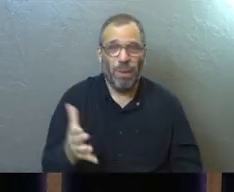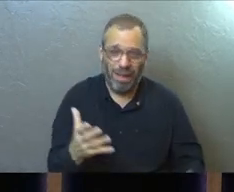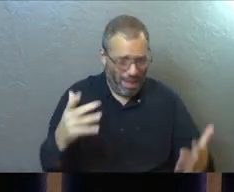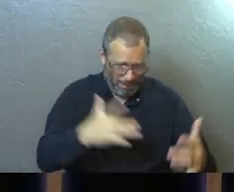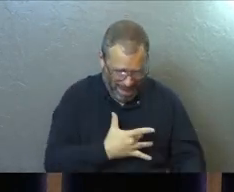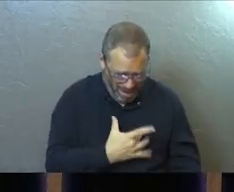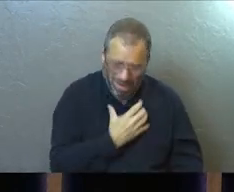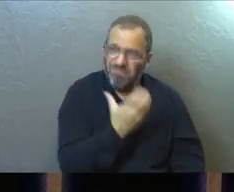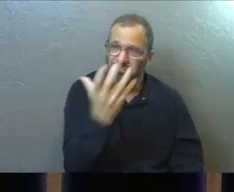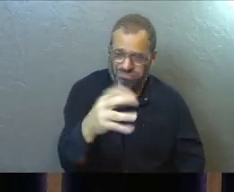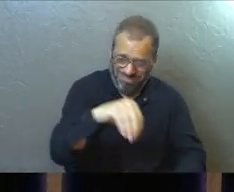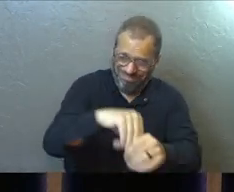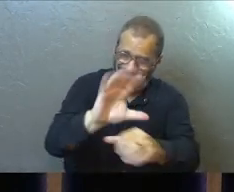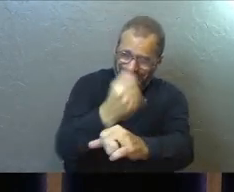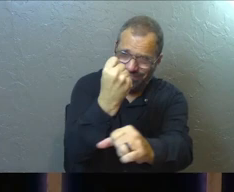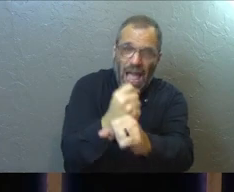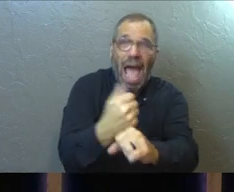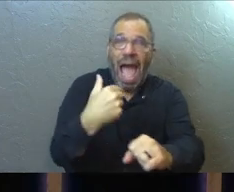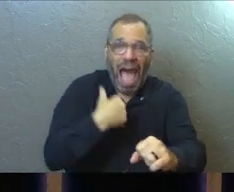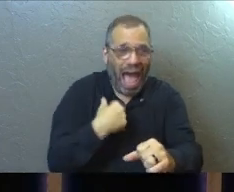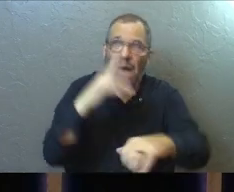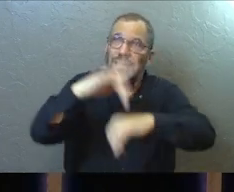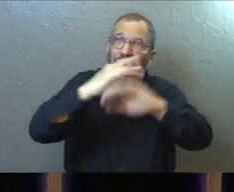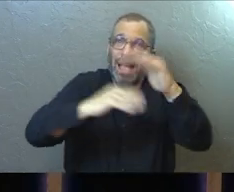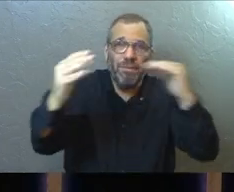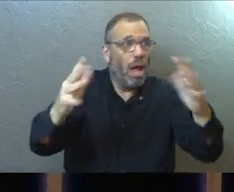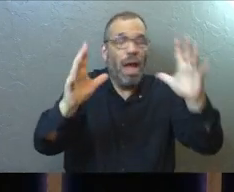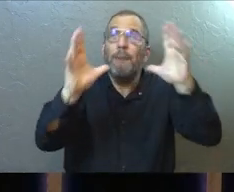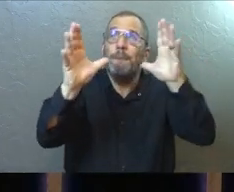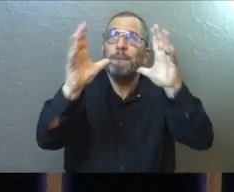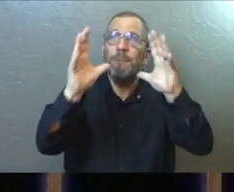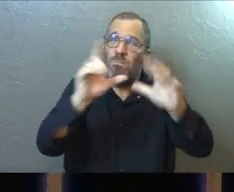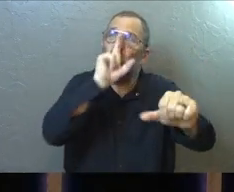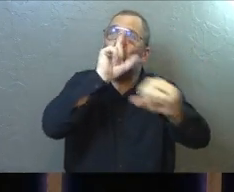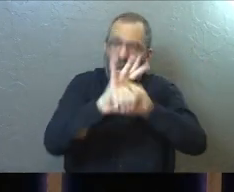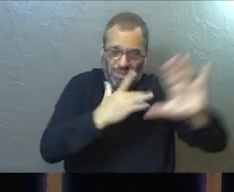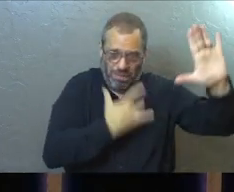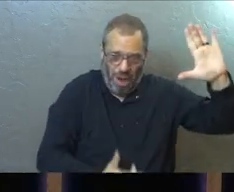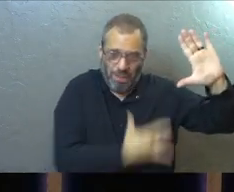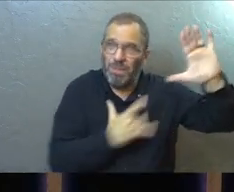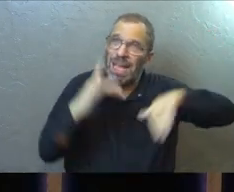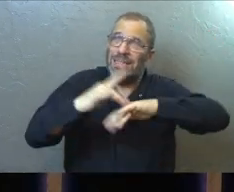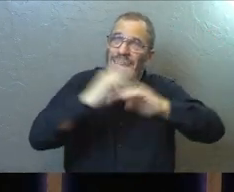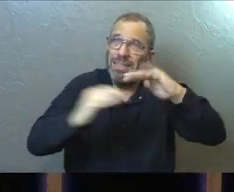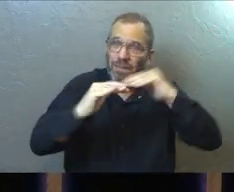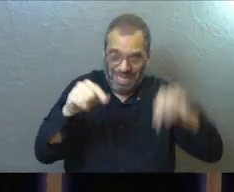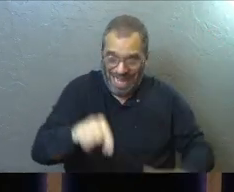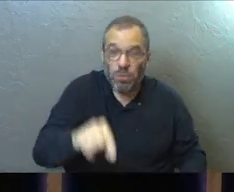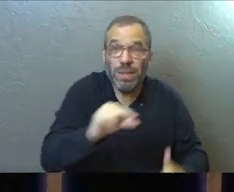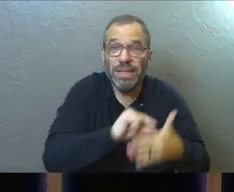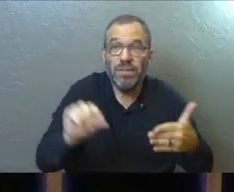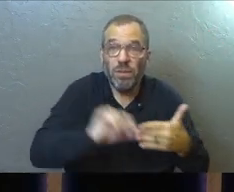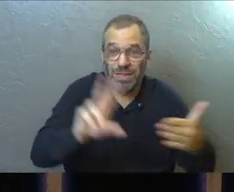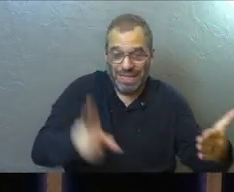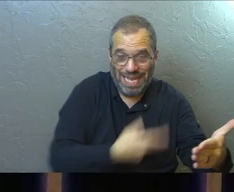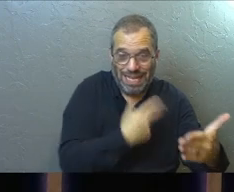you just take my heart, put it in that lockbox, so I make it to heaven. God, will you guarantee I make it to heaven? That's what he's saying.